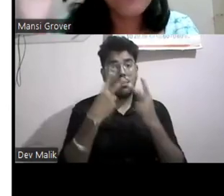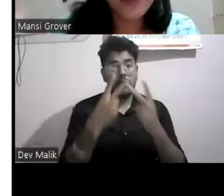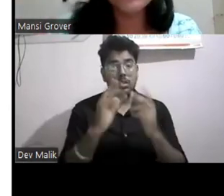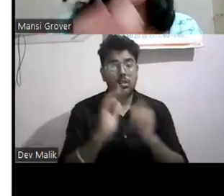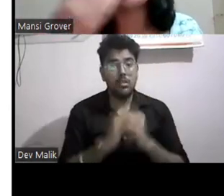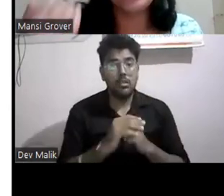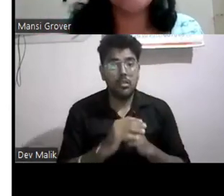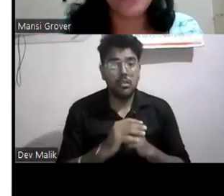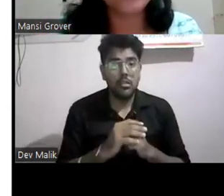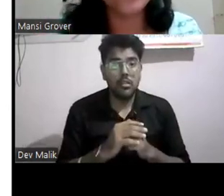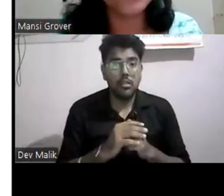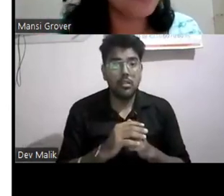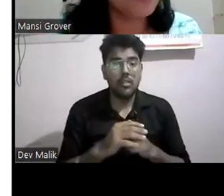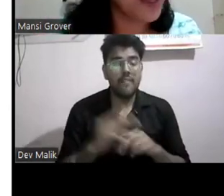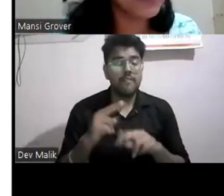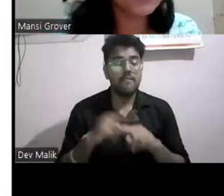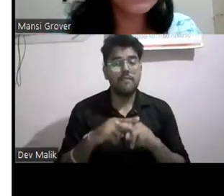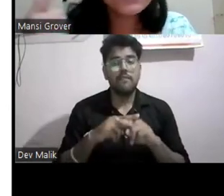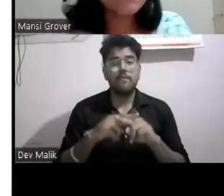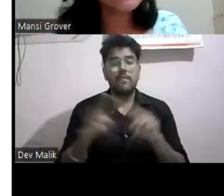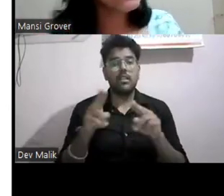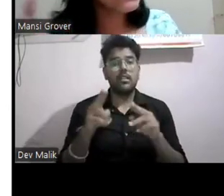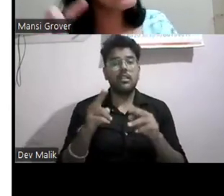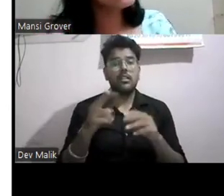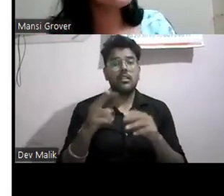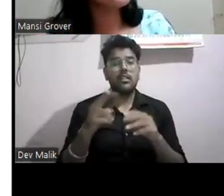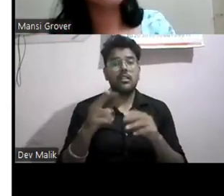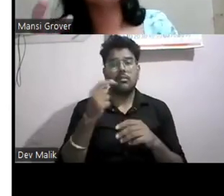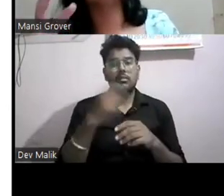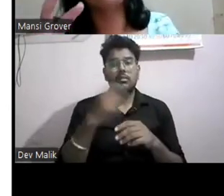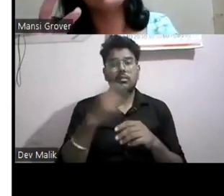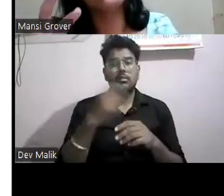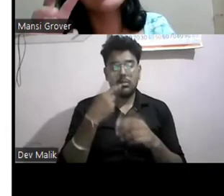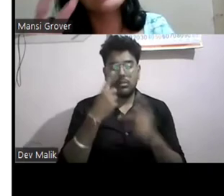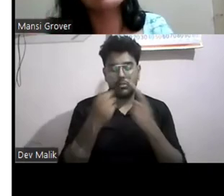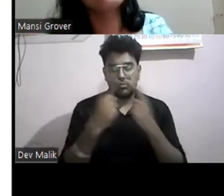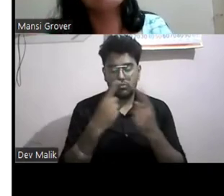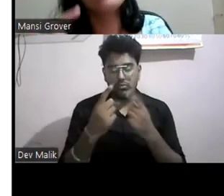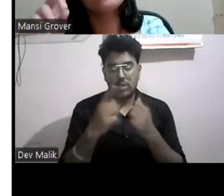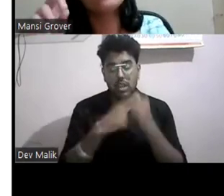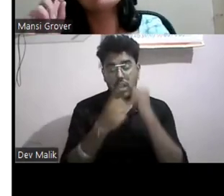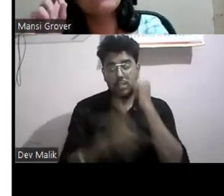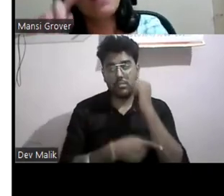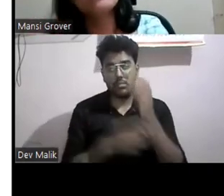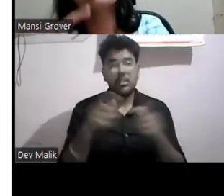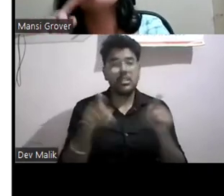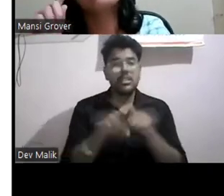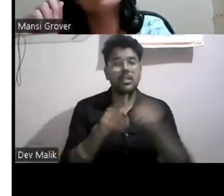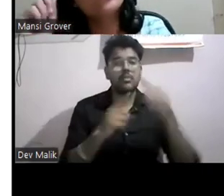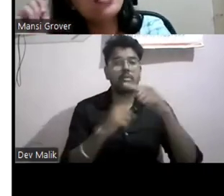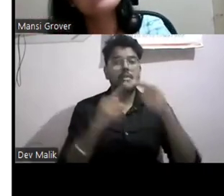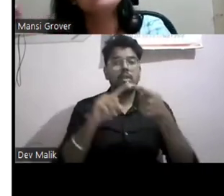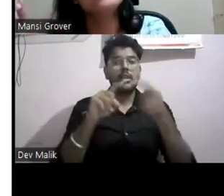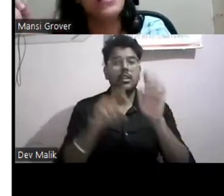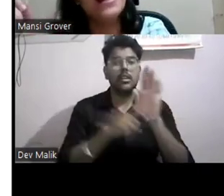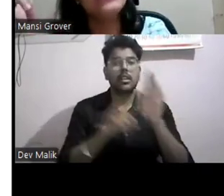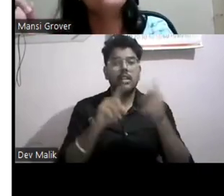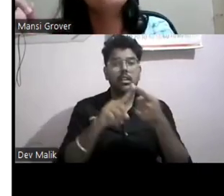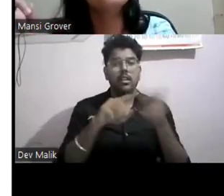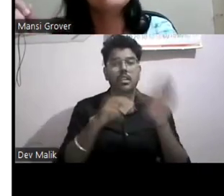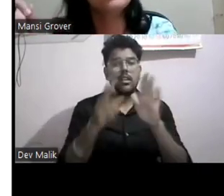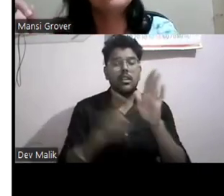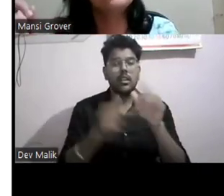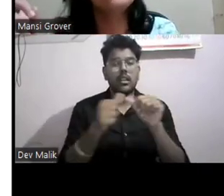and finally going back with her parents. Something like this you also saw in Tere Naam, where, you know, Salman Khan, towards the